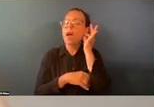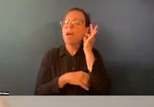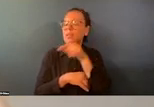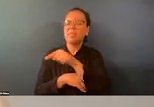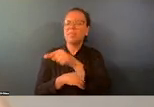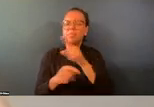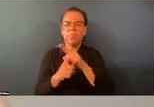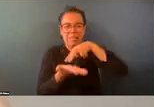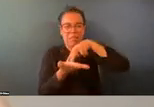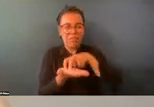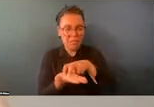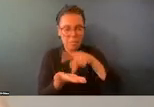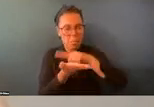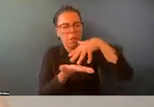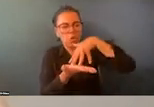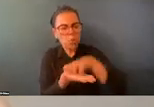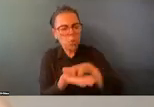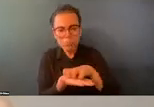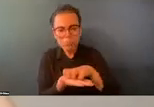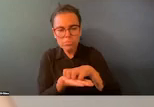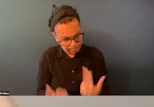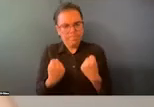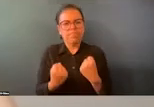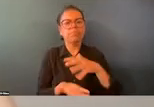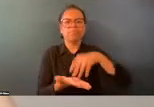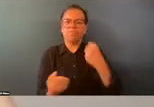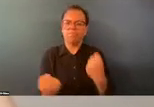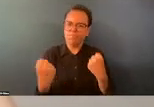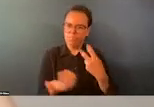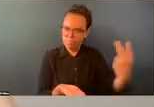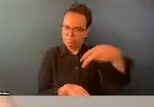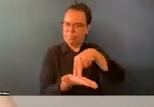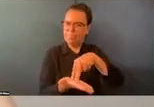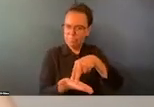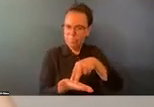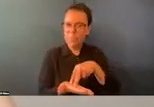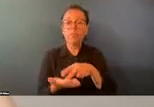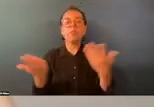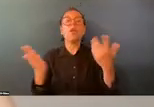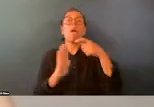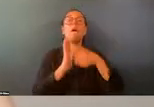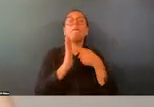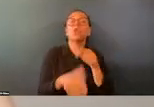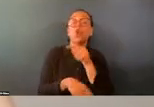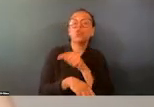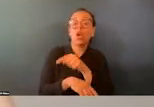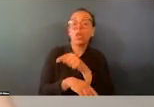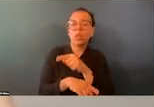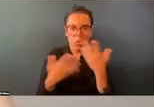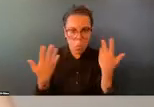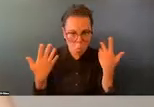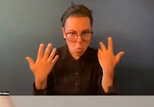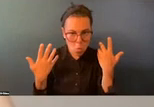their vulnerability on climate hazards. As an example, within the we have the big